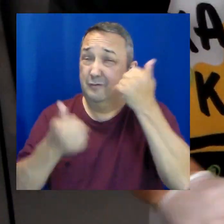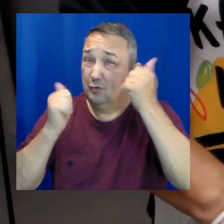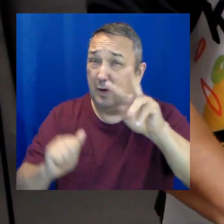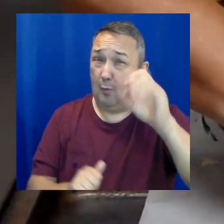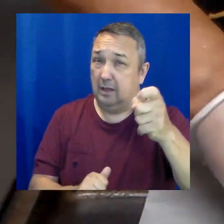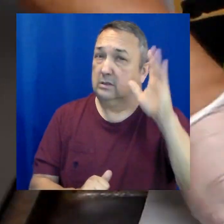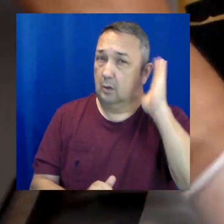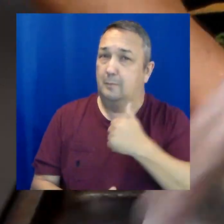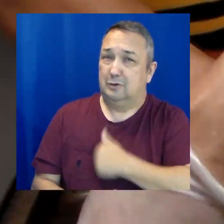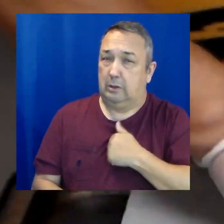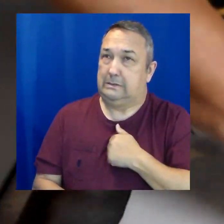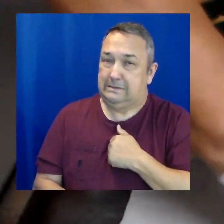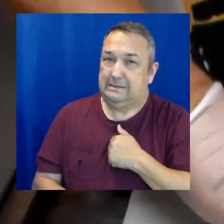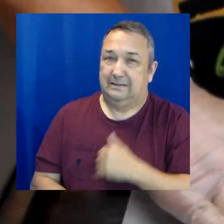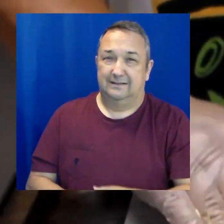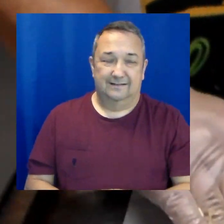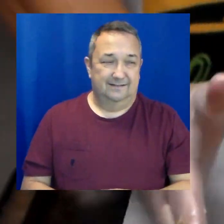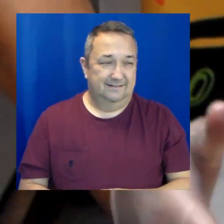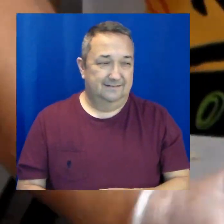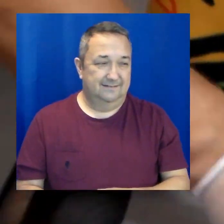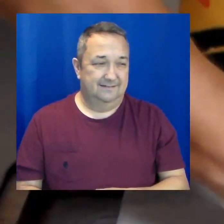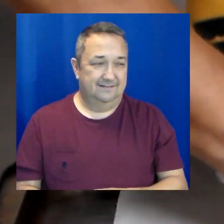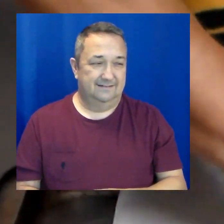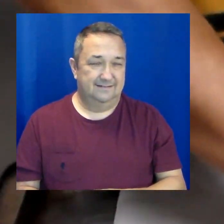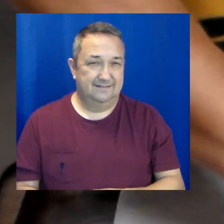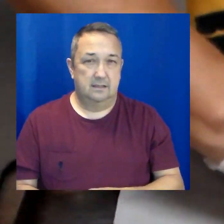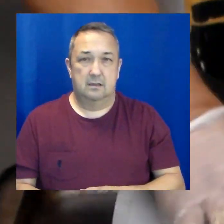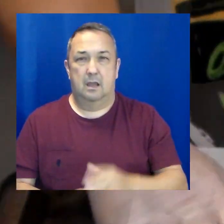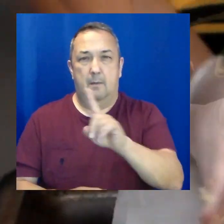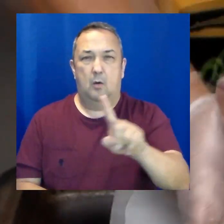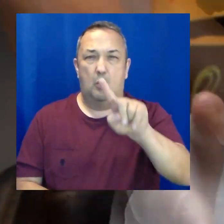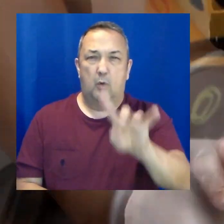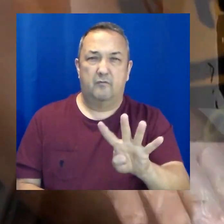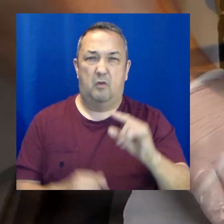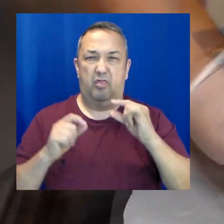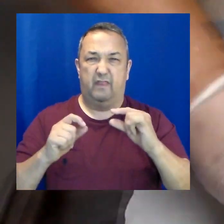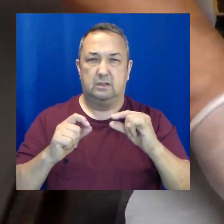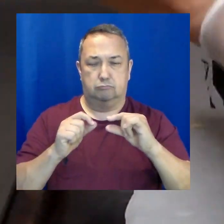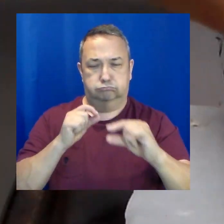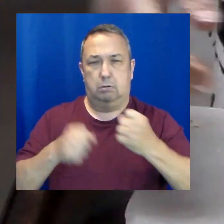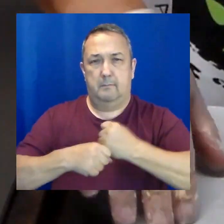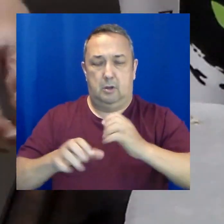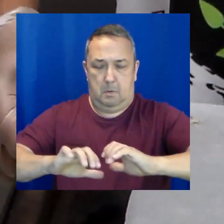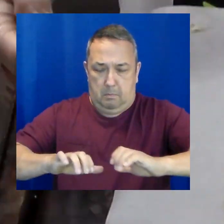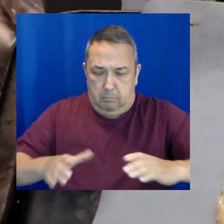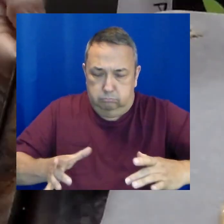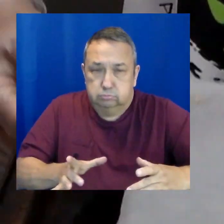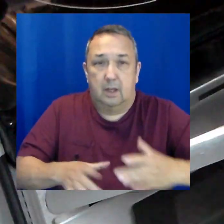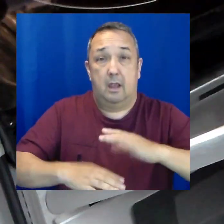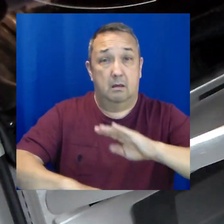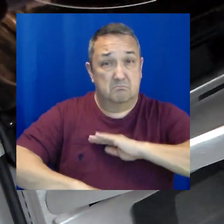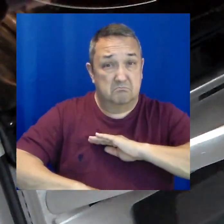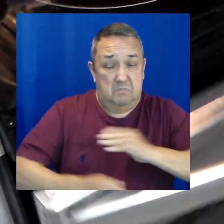if you try. Now simply pat it out to about 1/4 inch thickness to form yourself a nice crust. When you're happy with